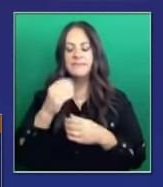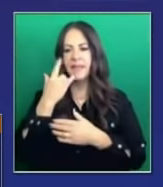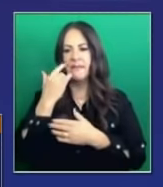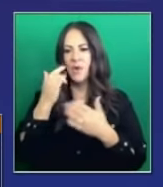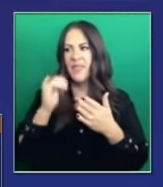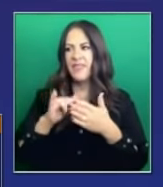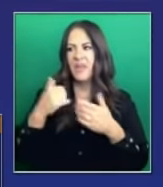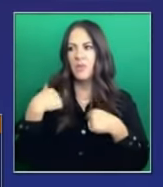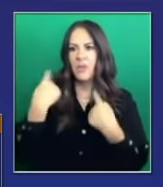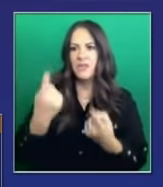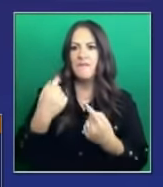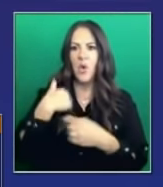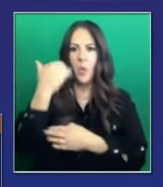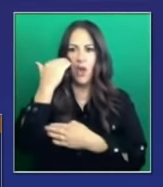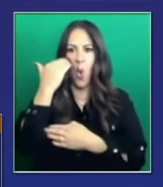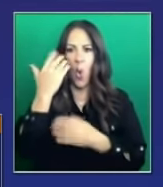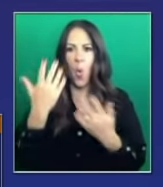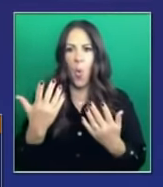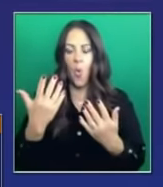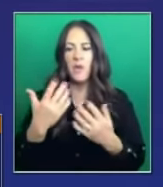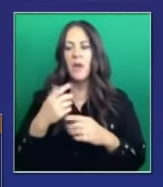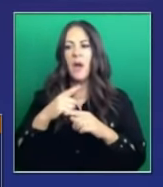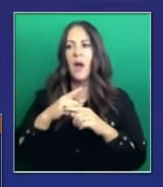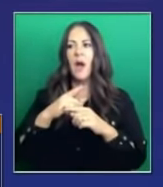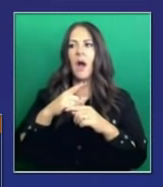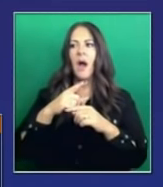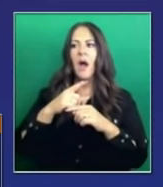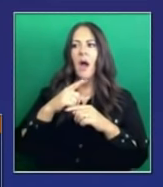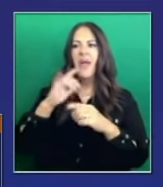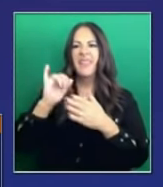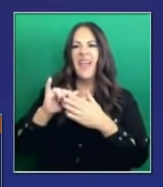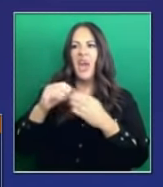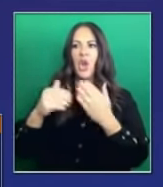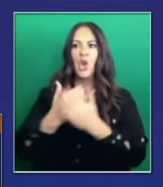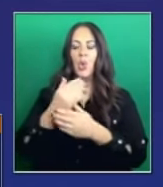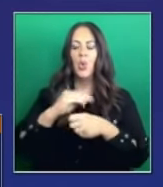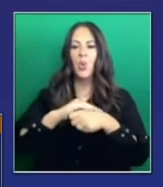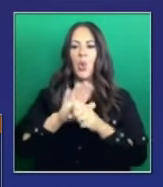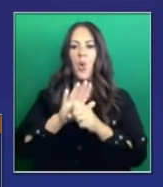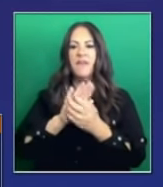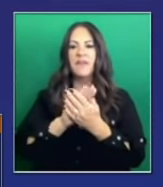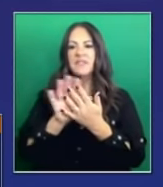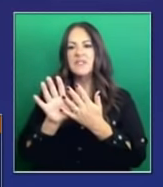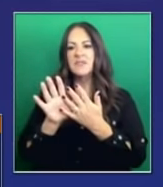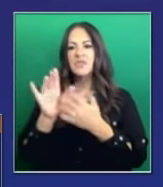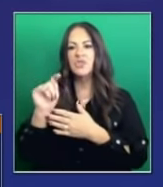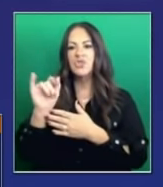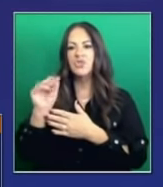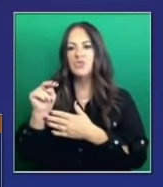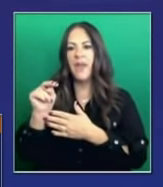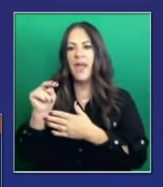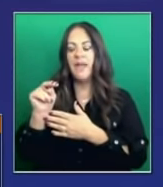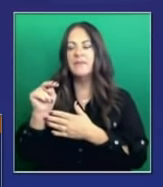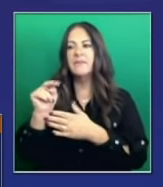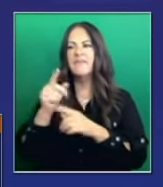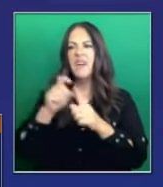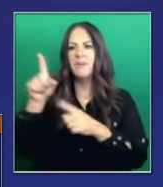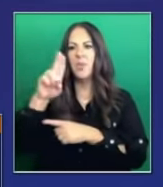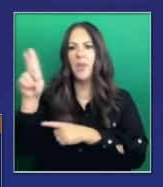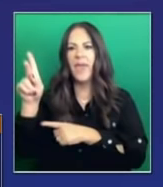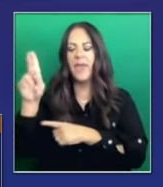reported from the UK arriving here yet in the state of California. Just briefly, because it's important, small business